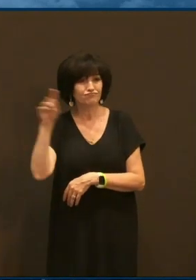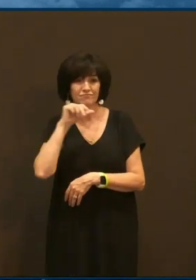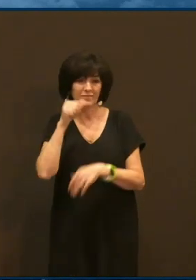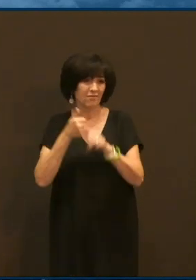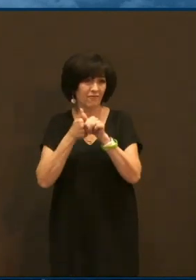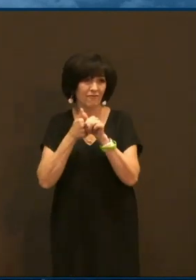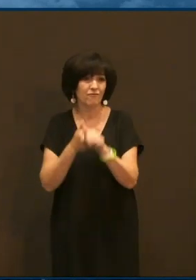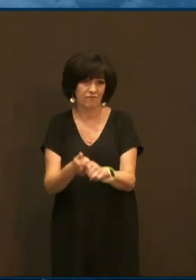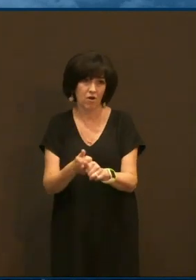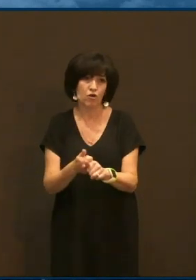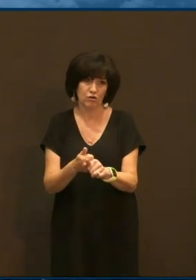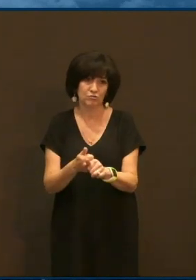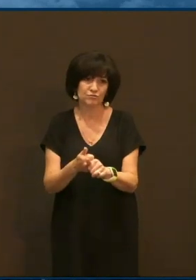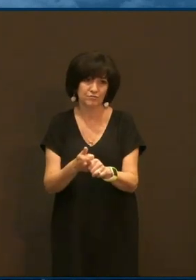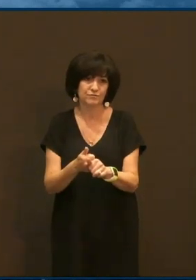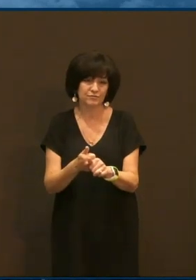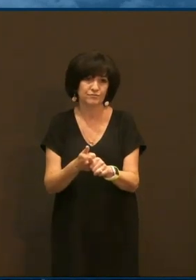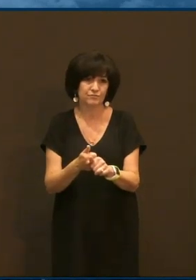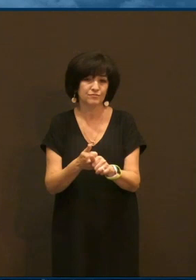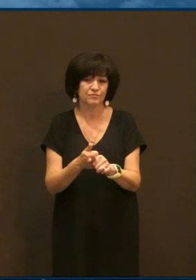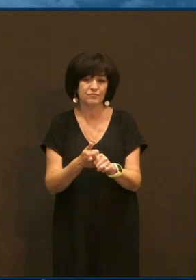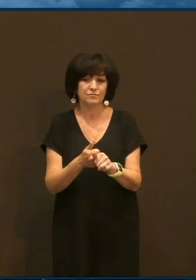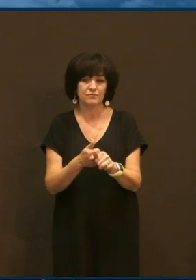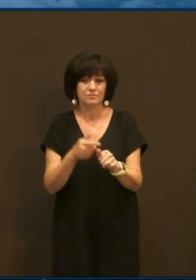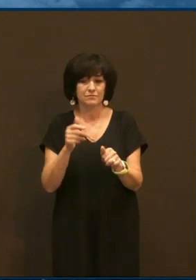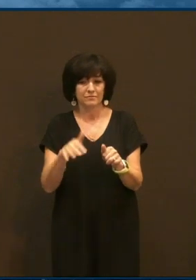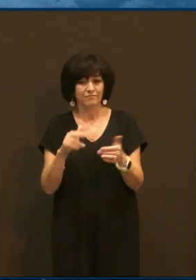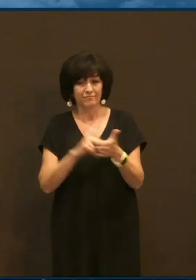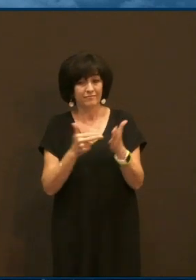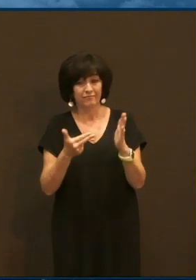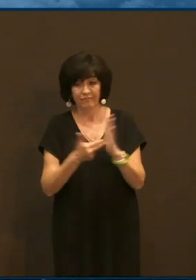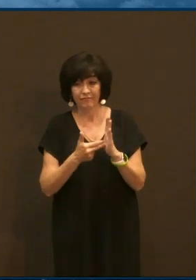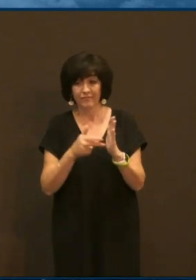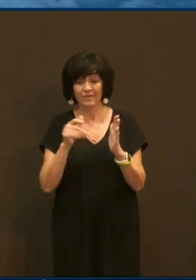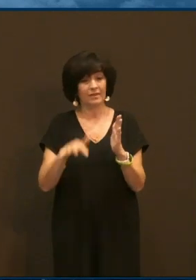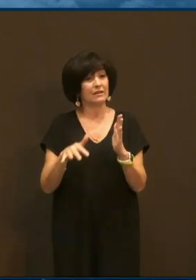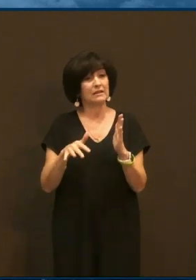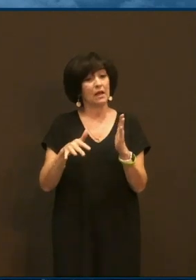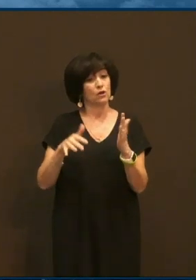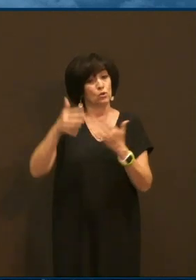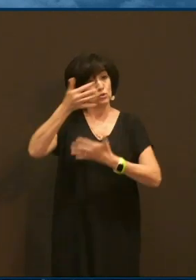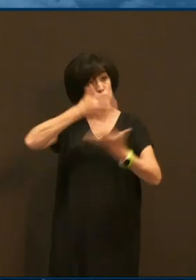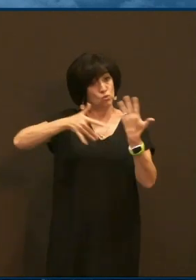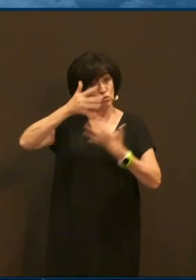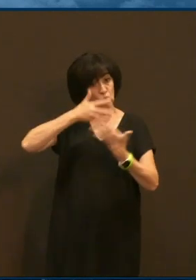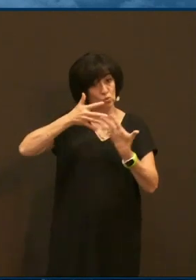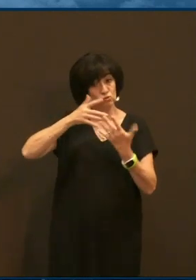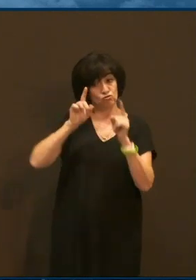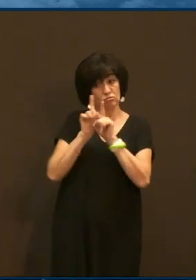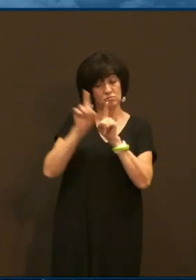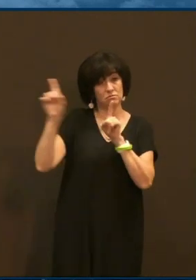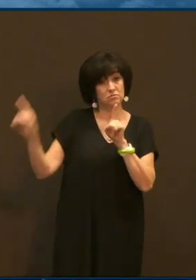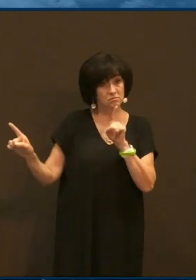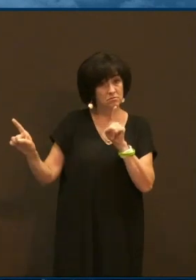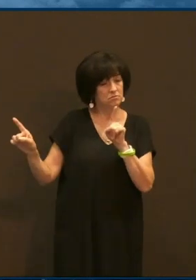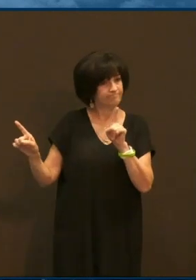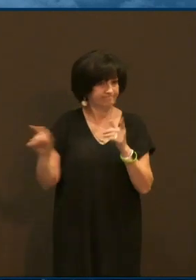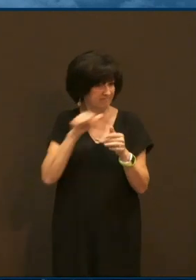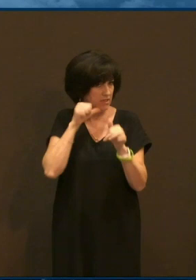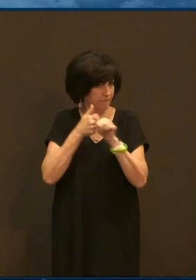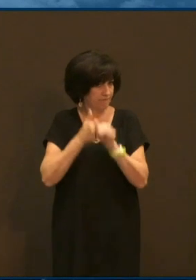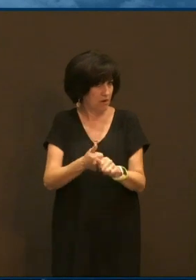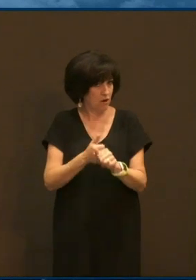not being covered, or social distancing and masking guidance is not being